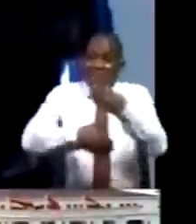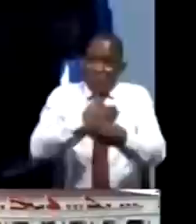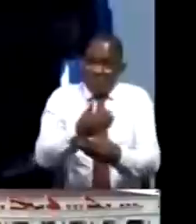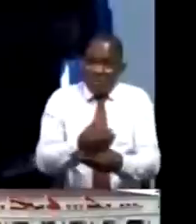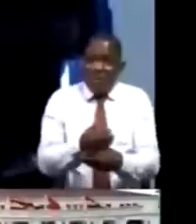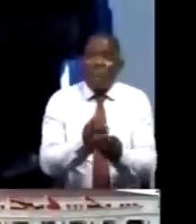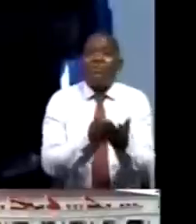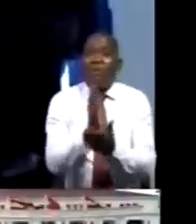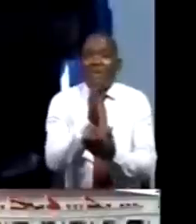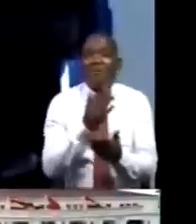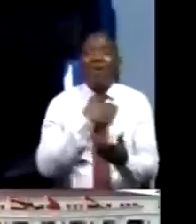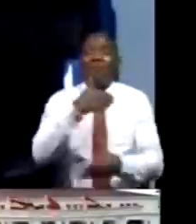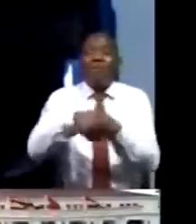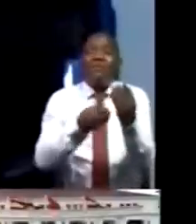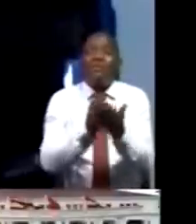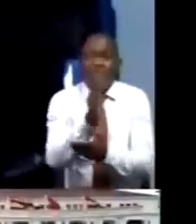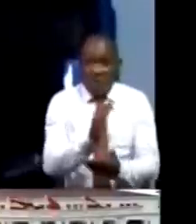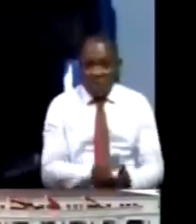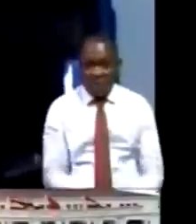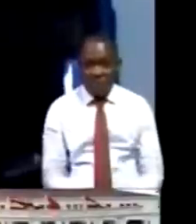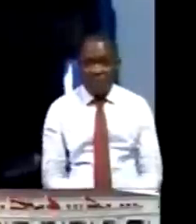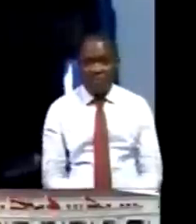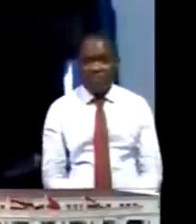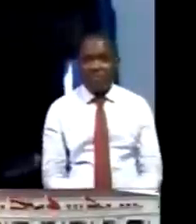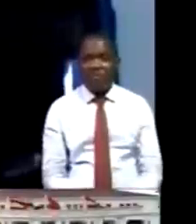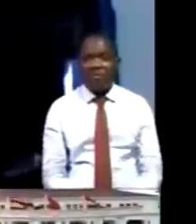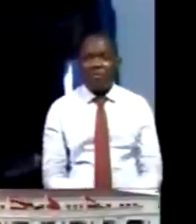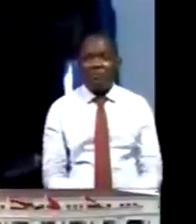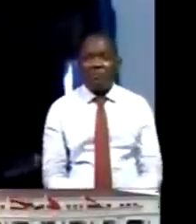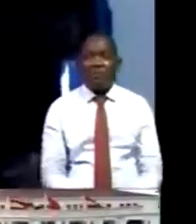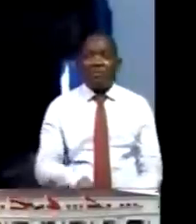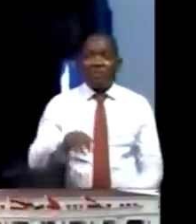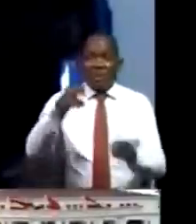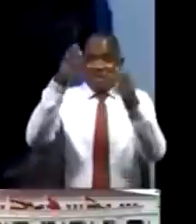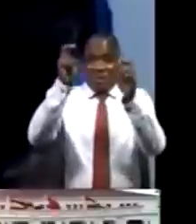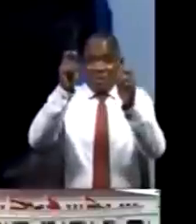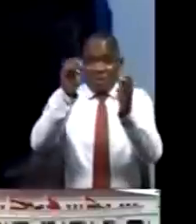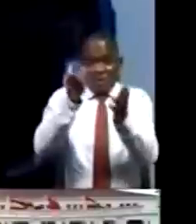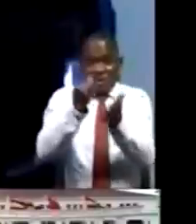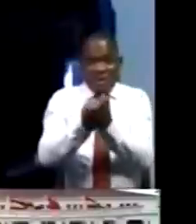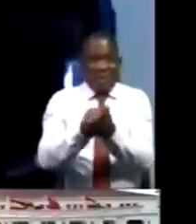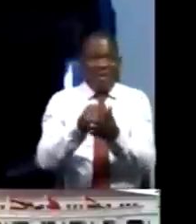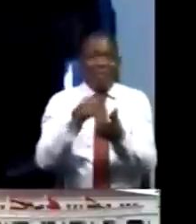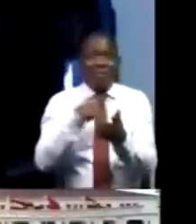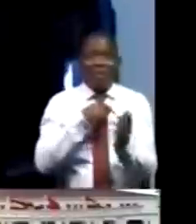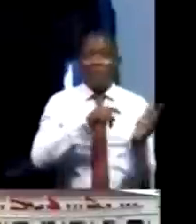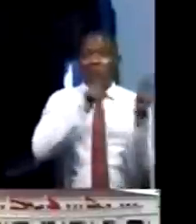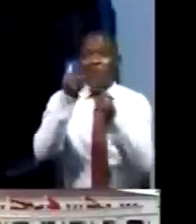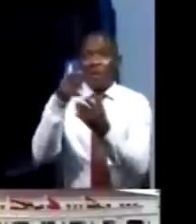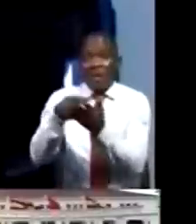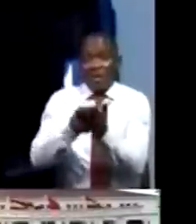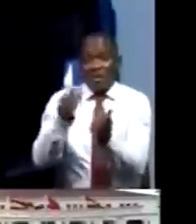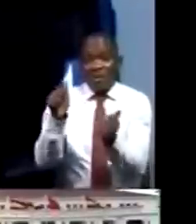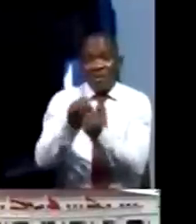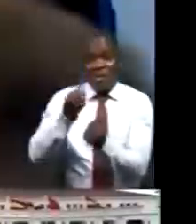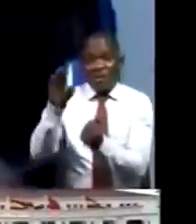The front room is a process. It's a process. And the issues that I was going to discuss with the EC